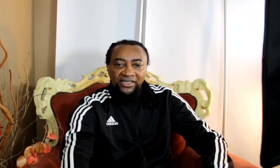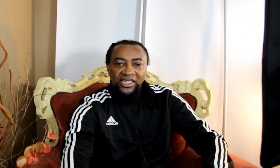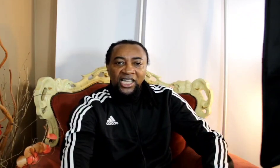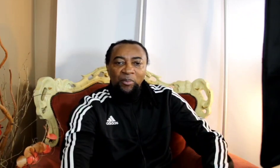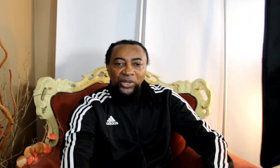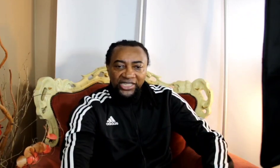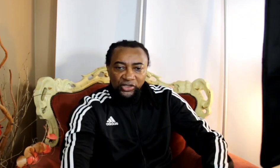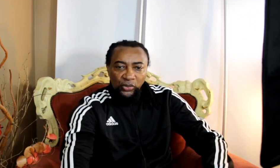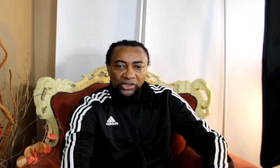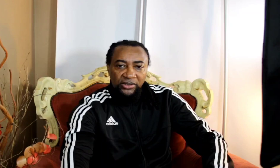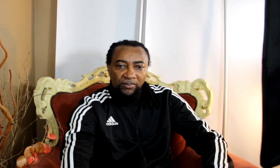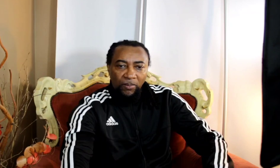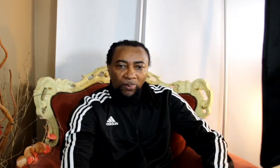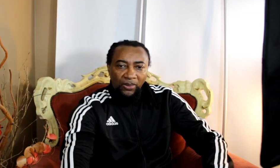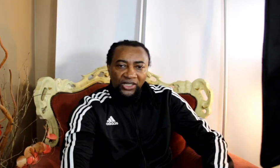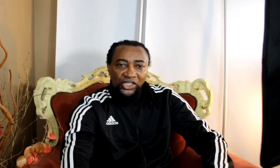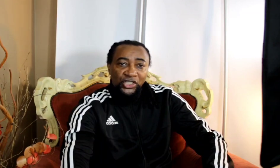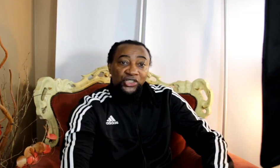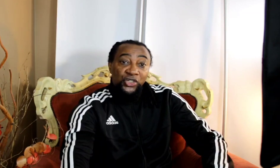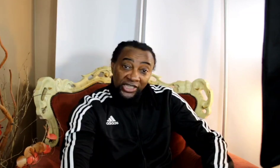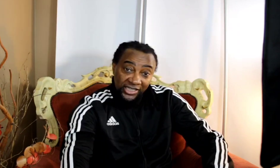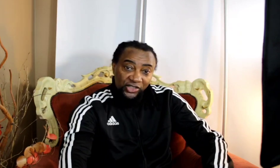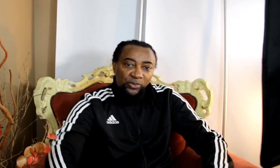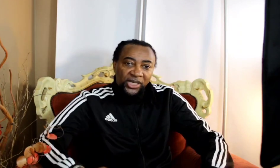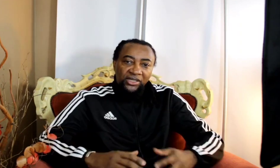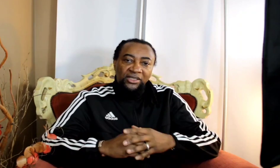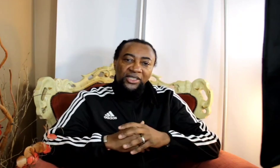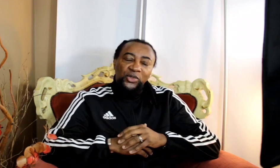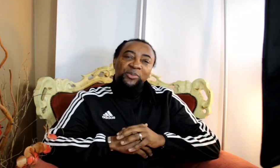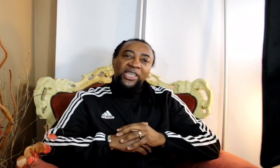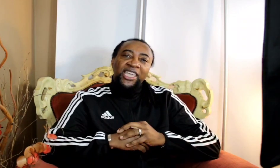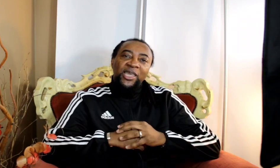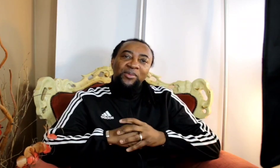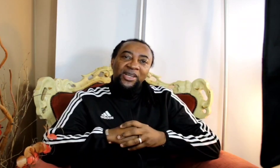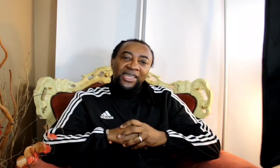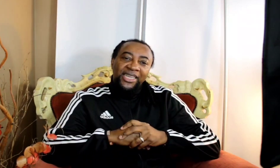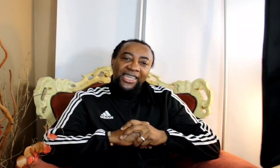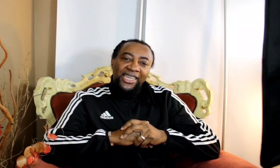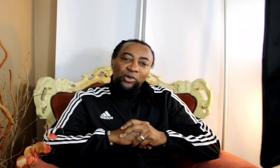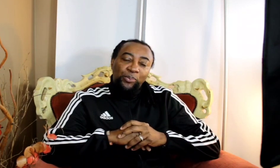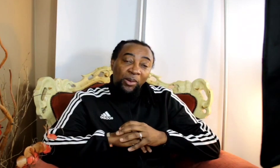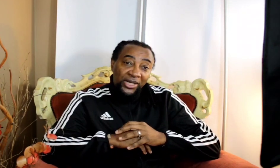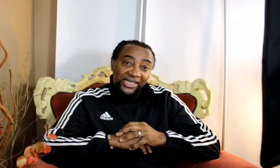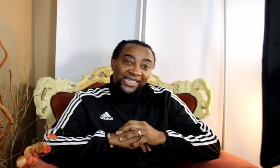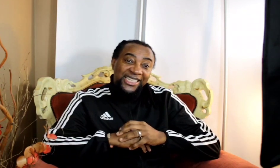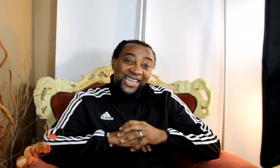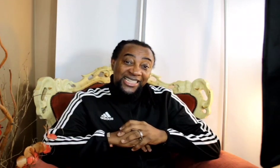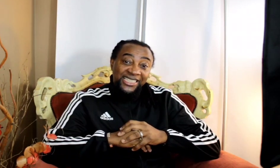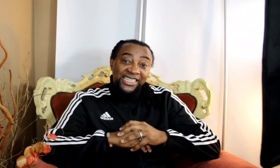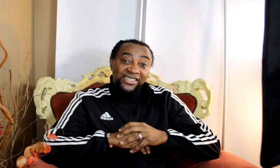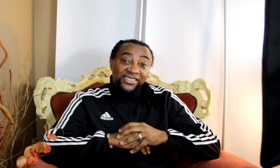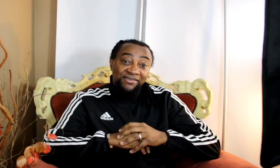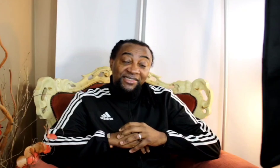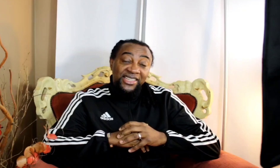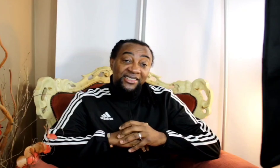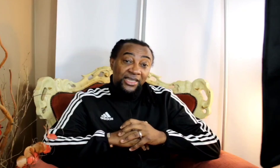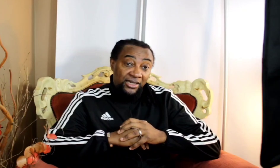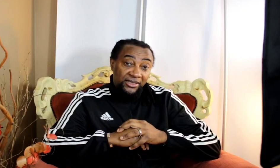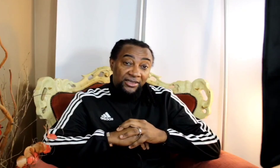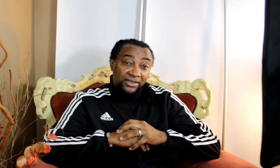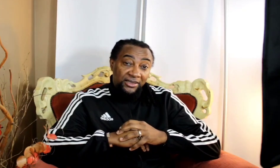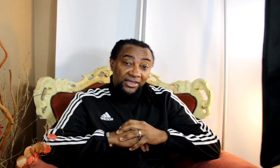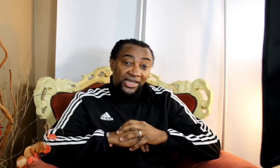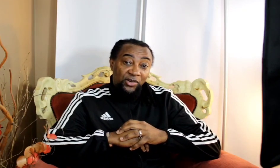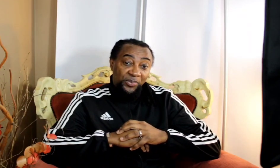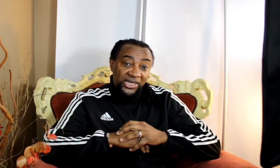its final appellate court. Trinidad and Tobago, which became a republic in